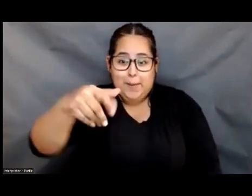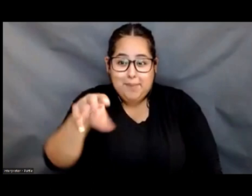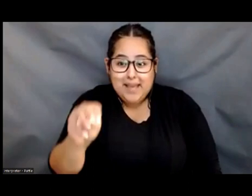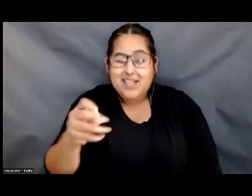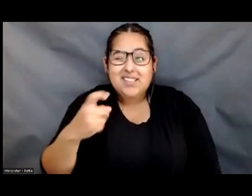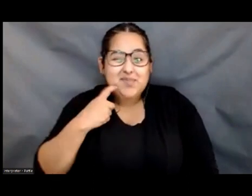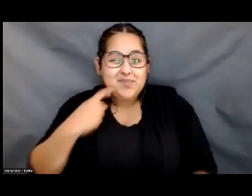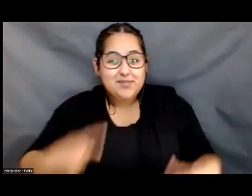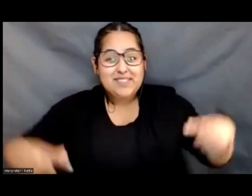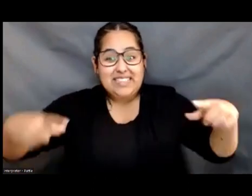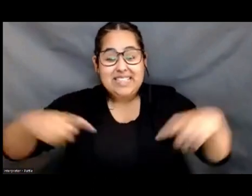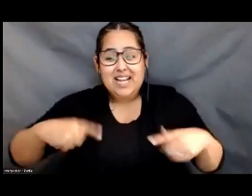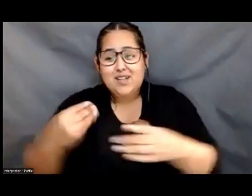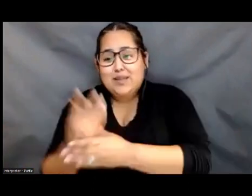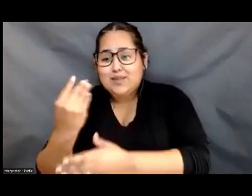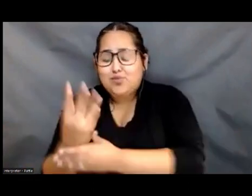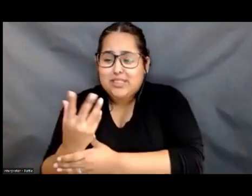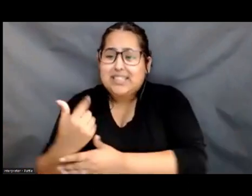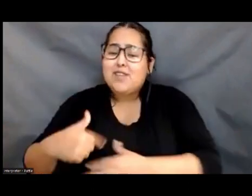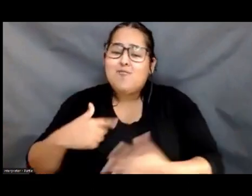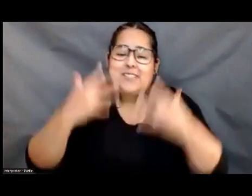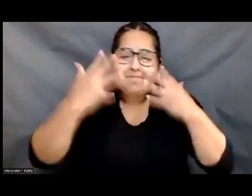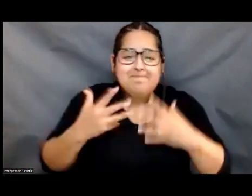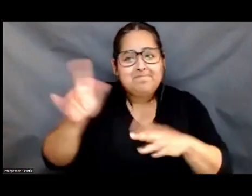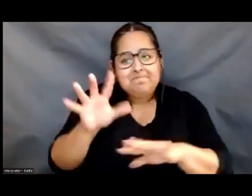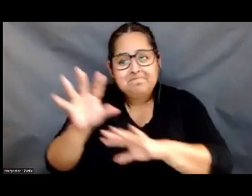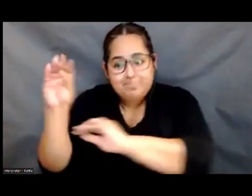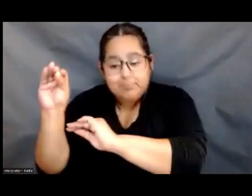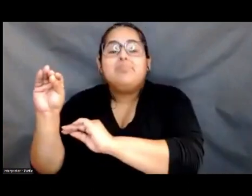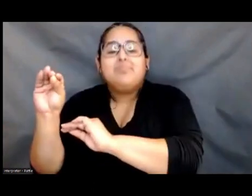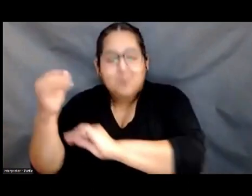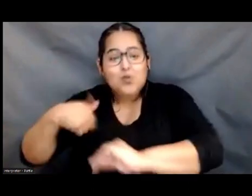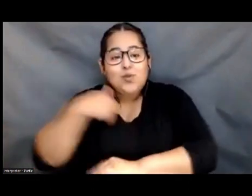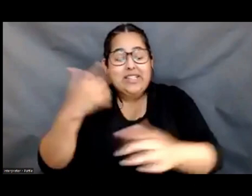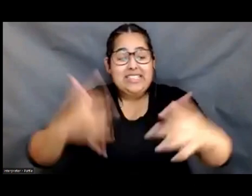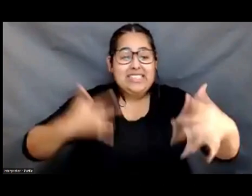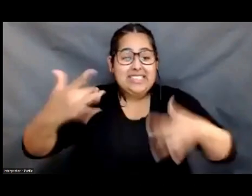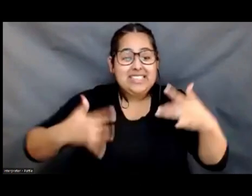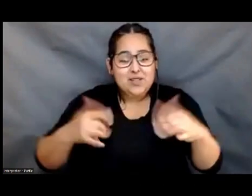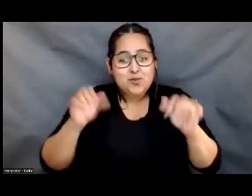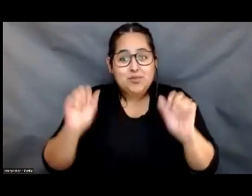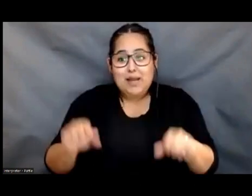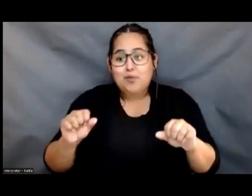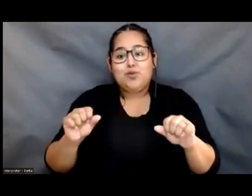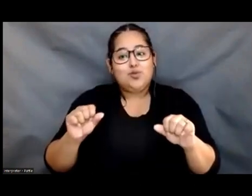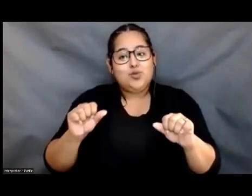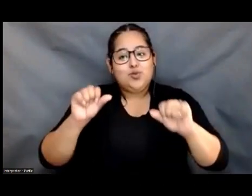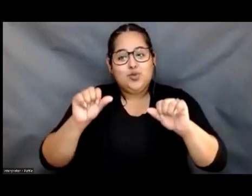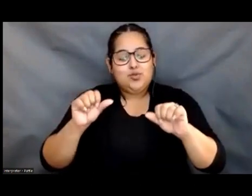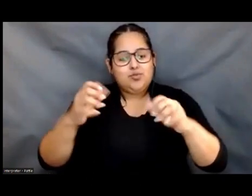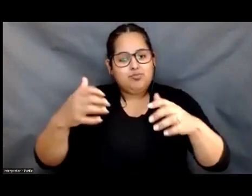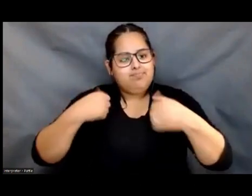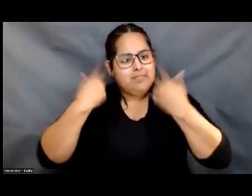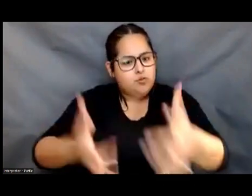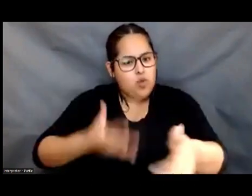this past spring, and while we're really sad that she's gone, we're super excited to be able to kind of give you guys an update